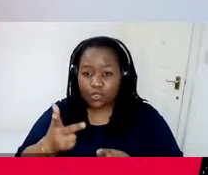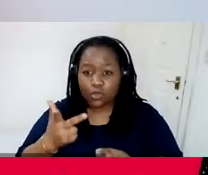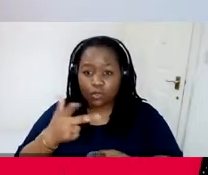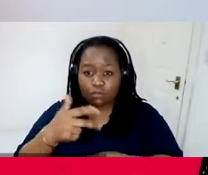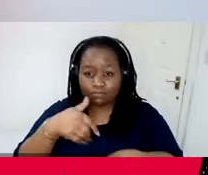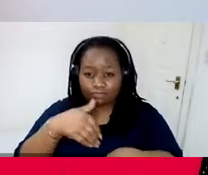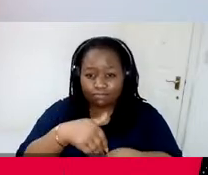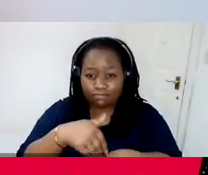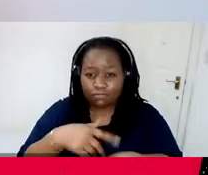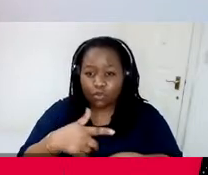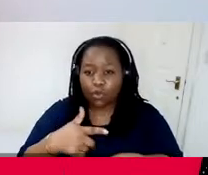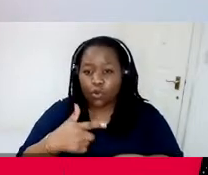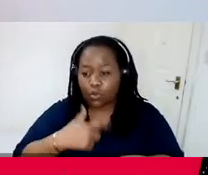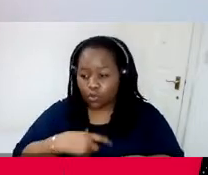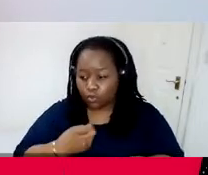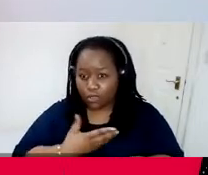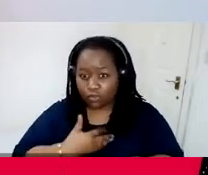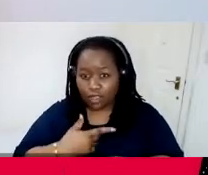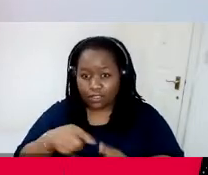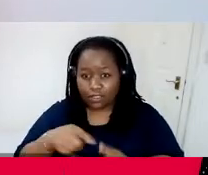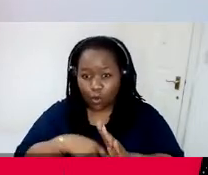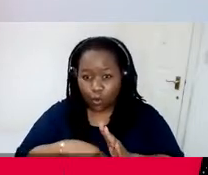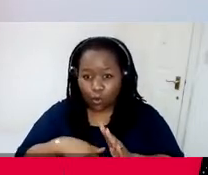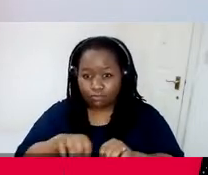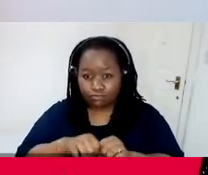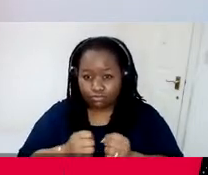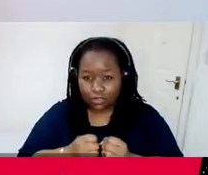and international human rights law.